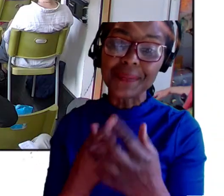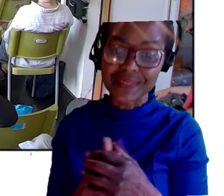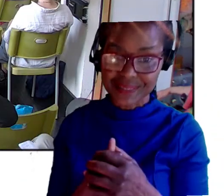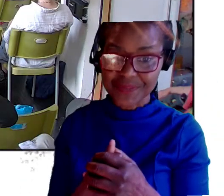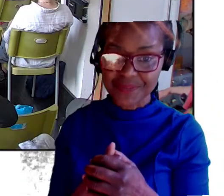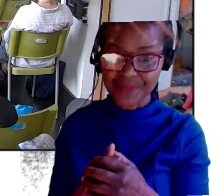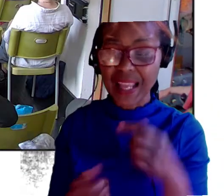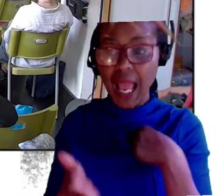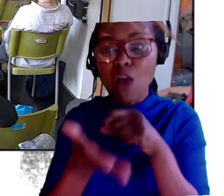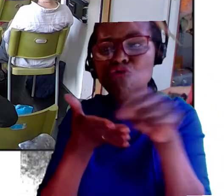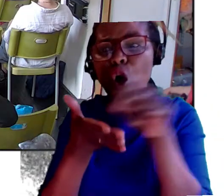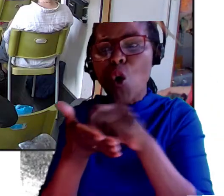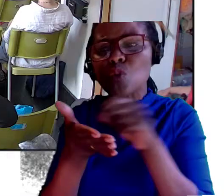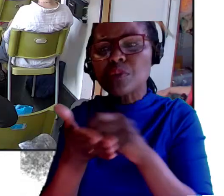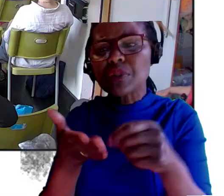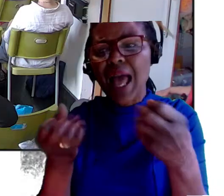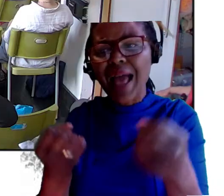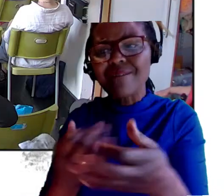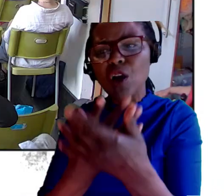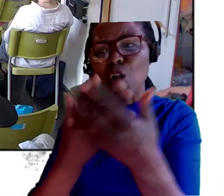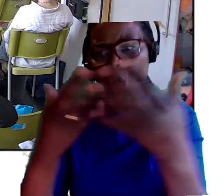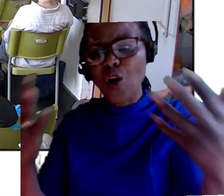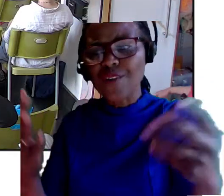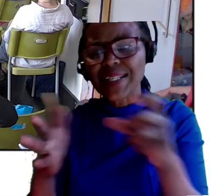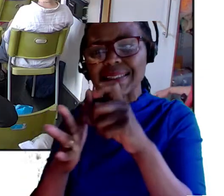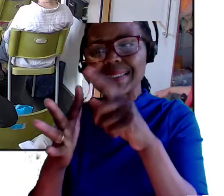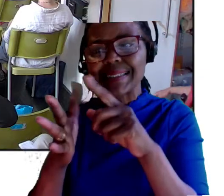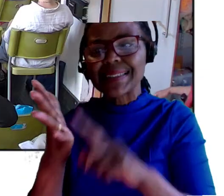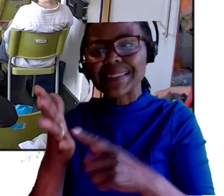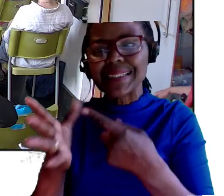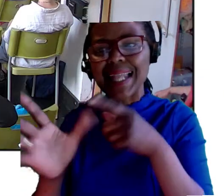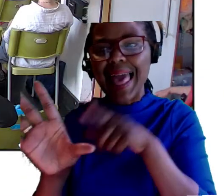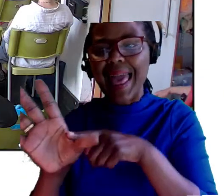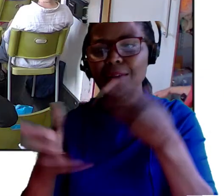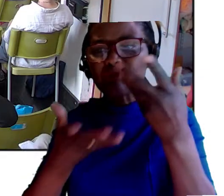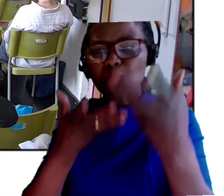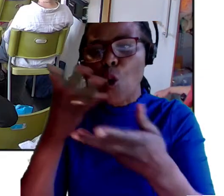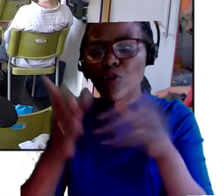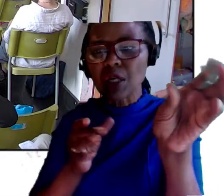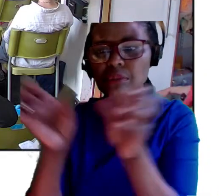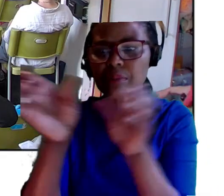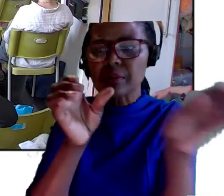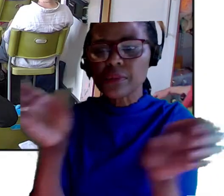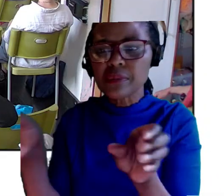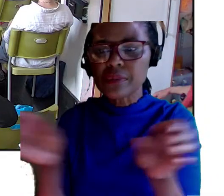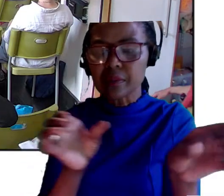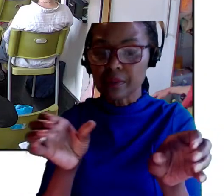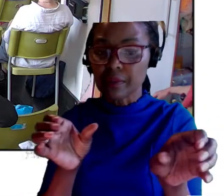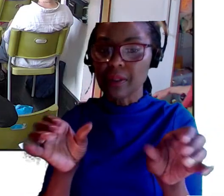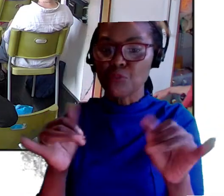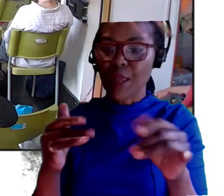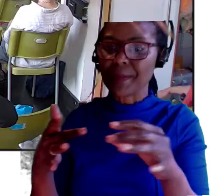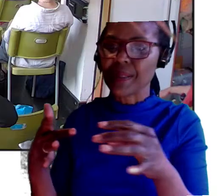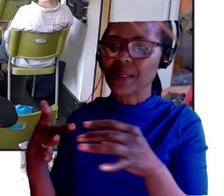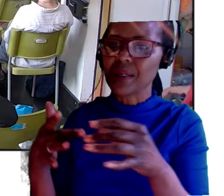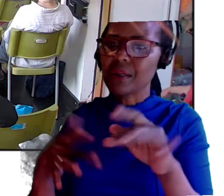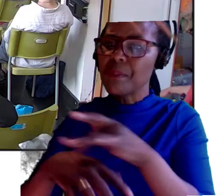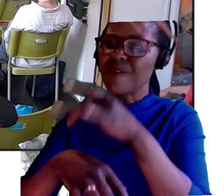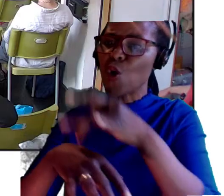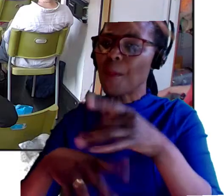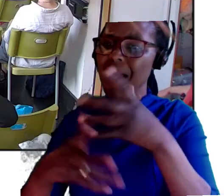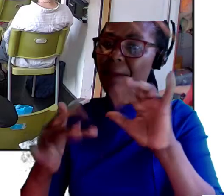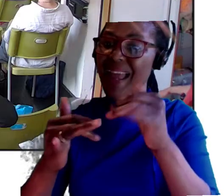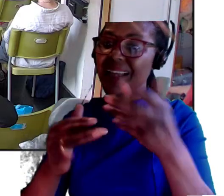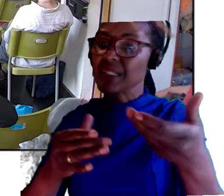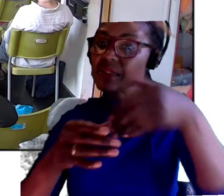few interfaces into Delay, you know, things that the lead performer might interact with. And we got rid of those quite fast